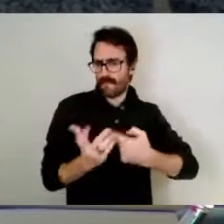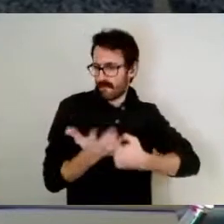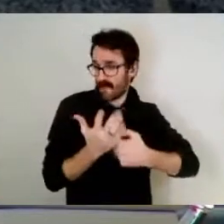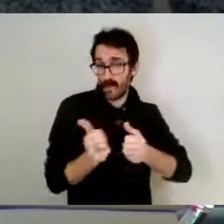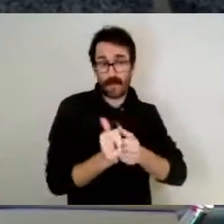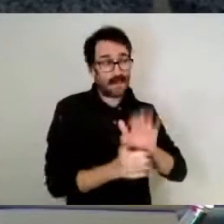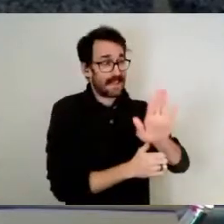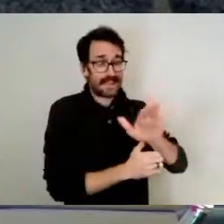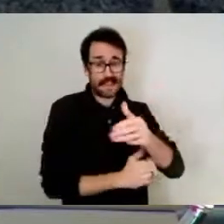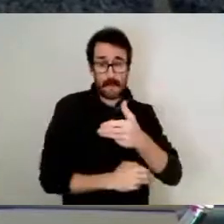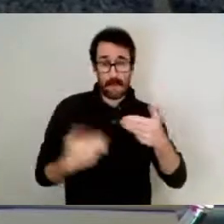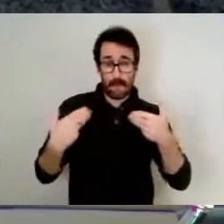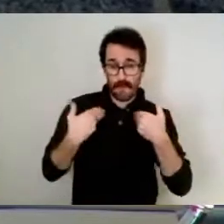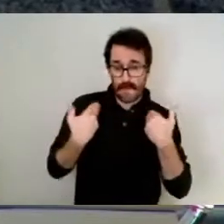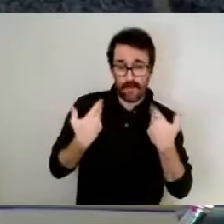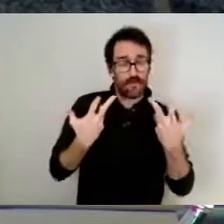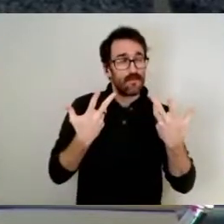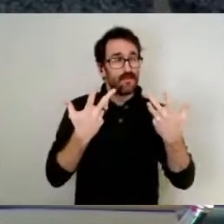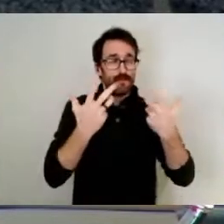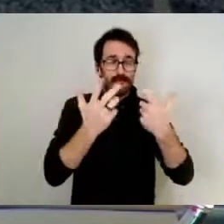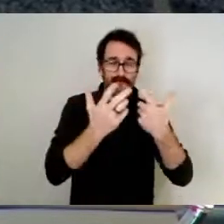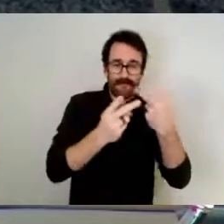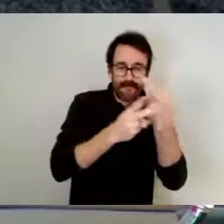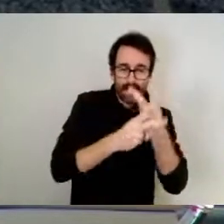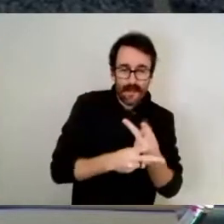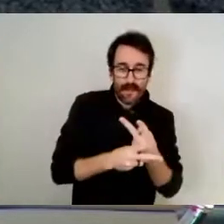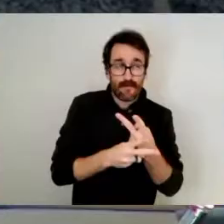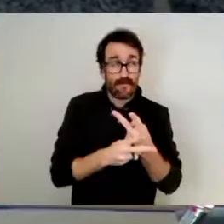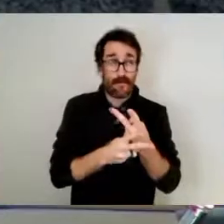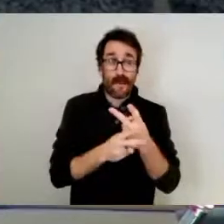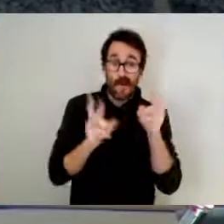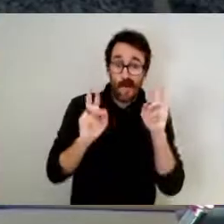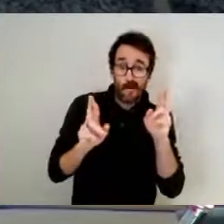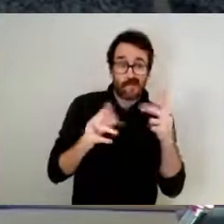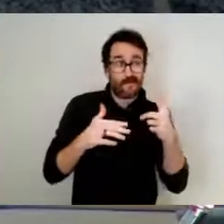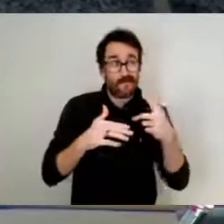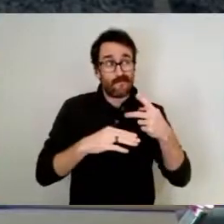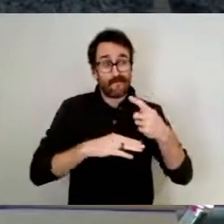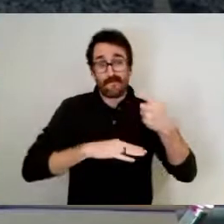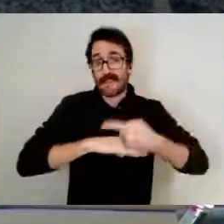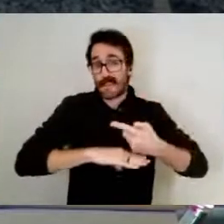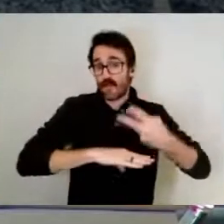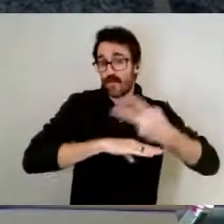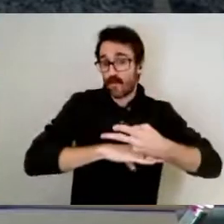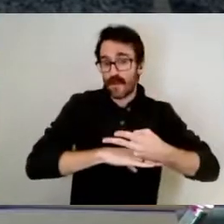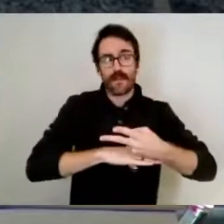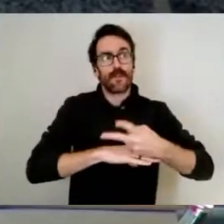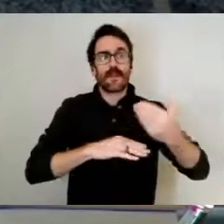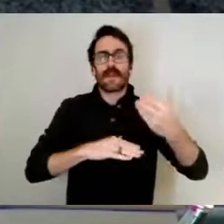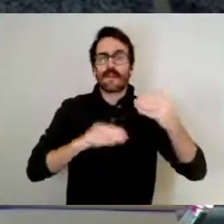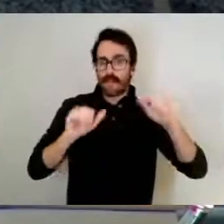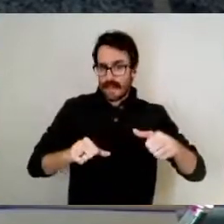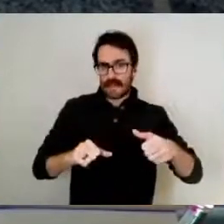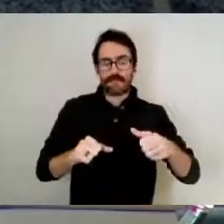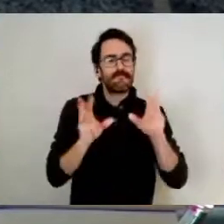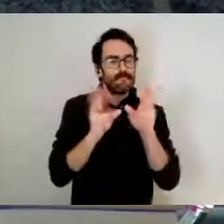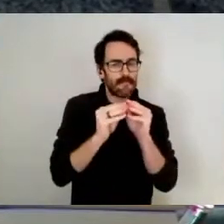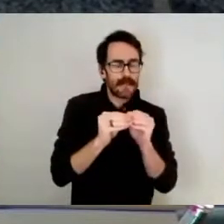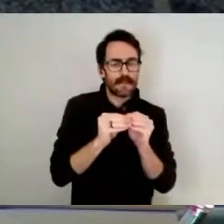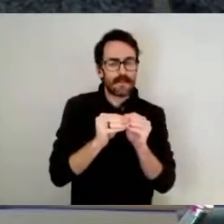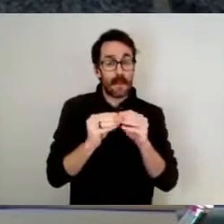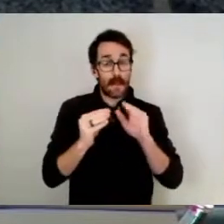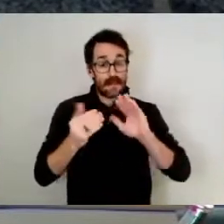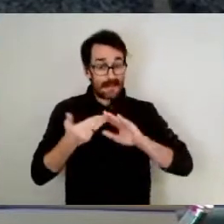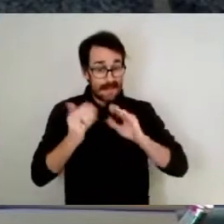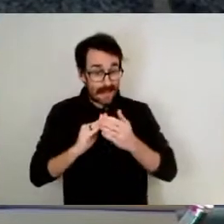obviously deeply involved in all of the discussions, and I know I'll be speaking with him, I believe, sometime this week to give him